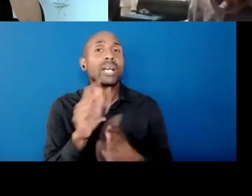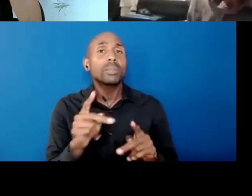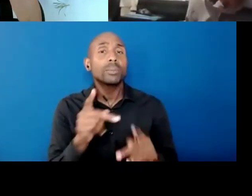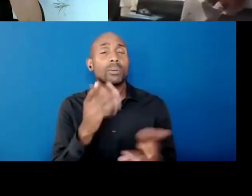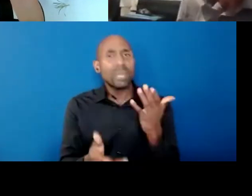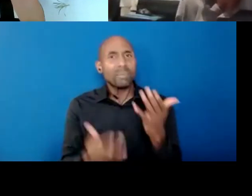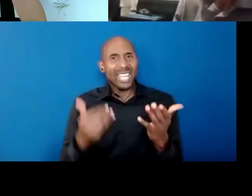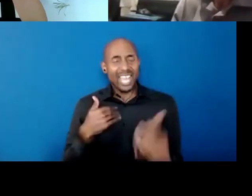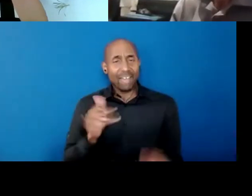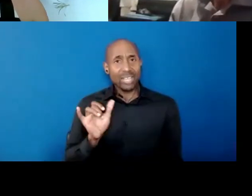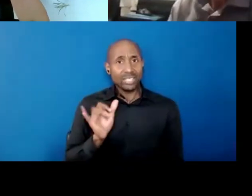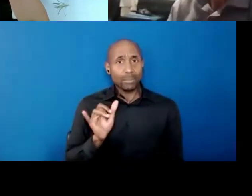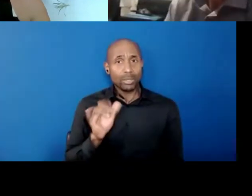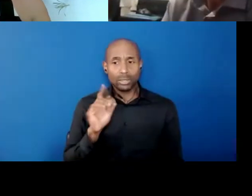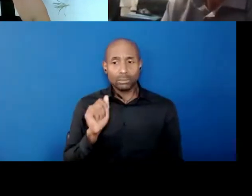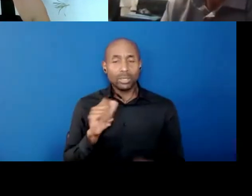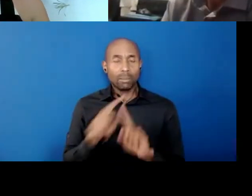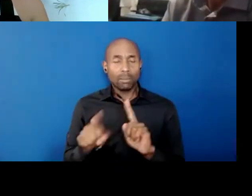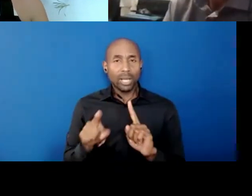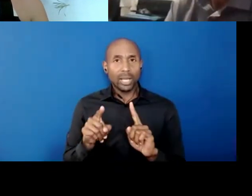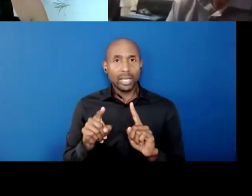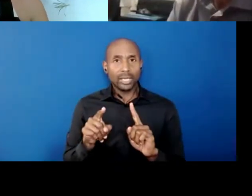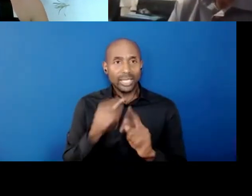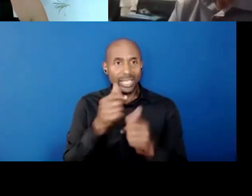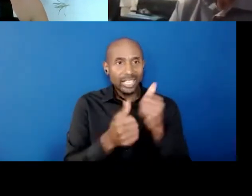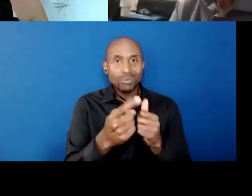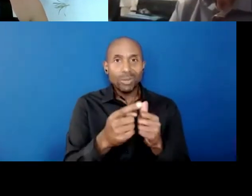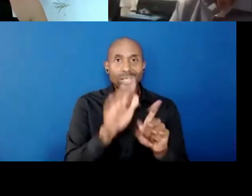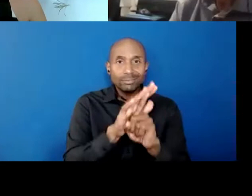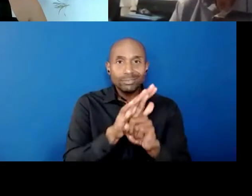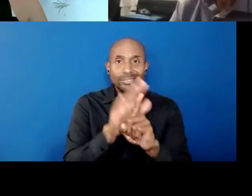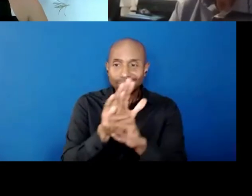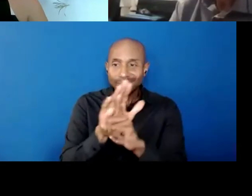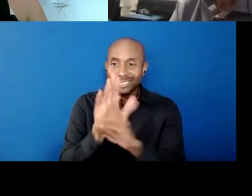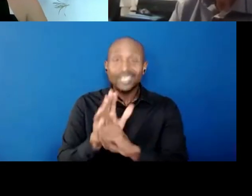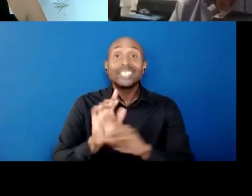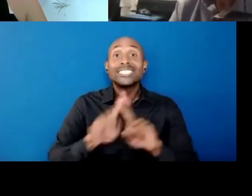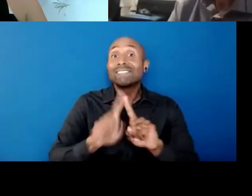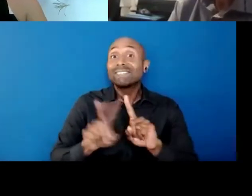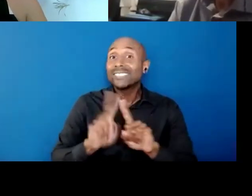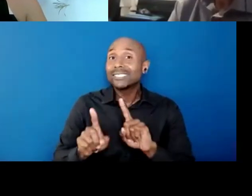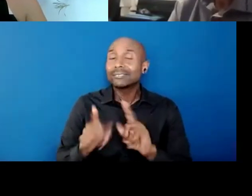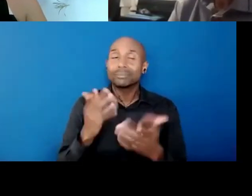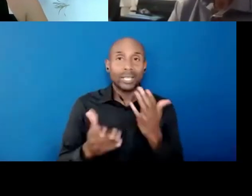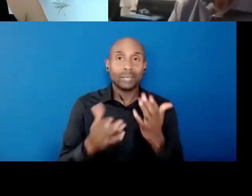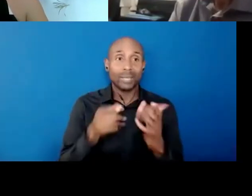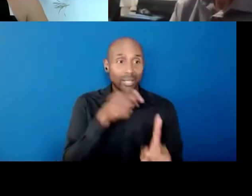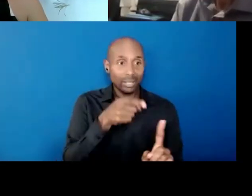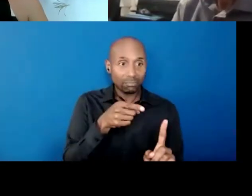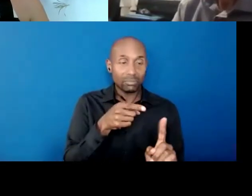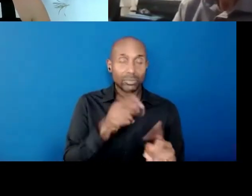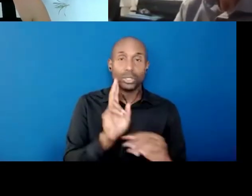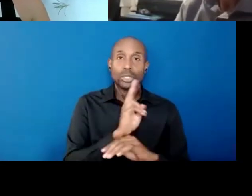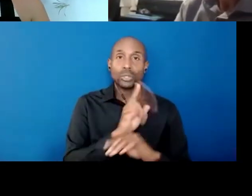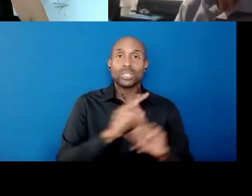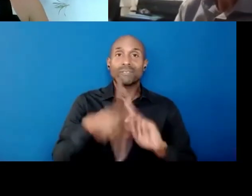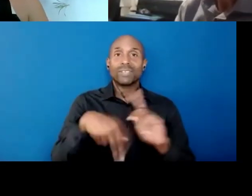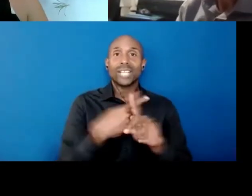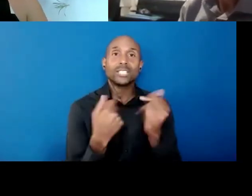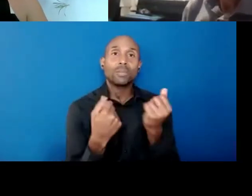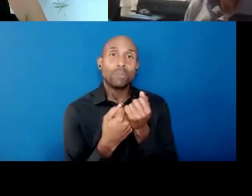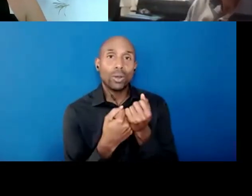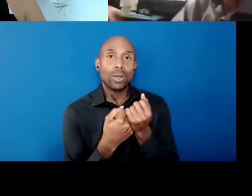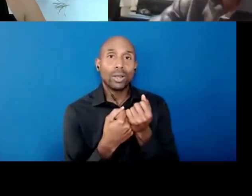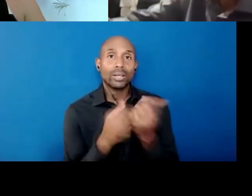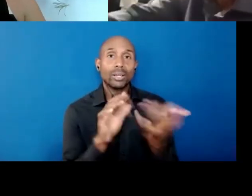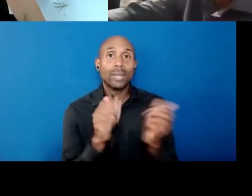with that disability. You might use different types of supports, have different ways of identifying with disability.